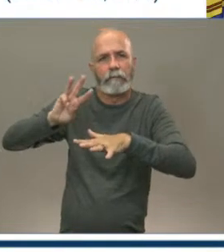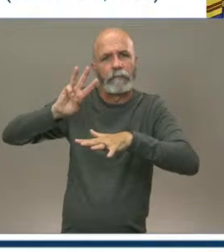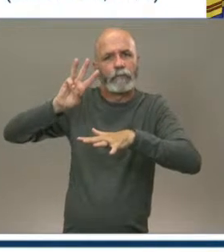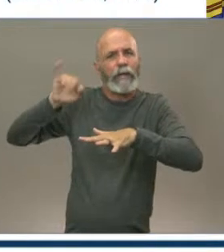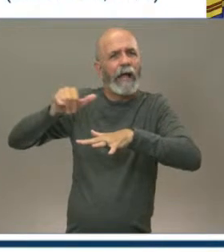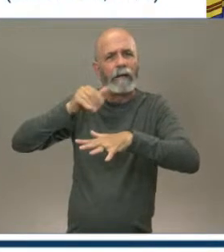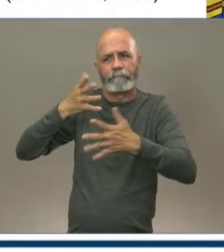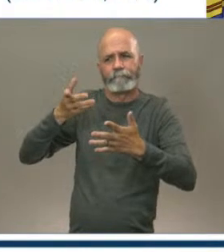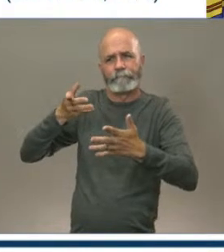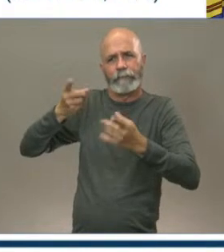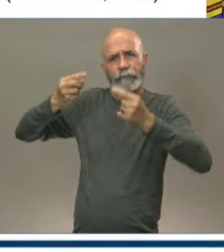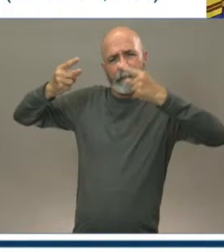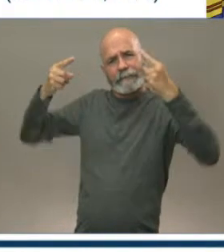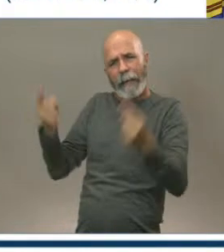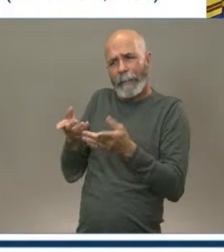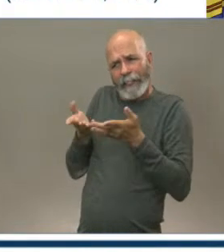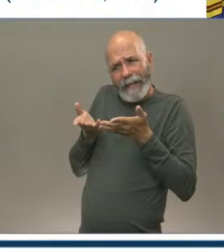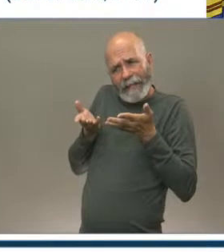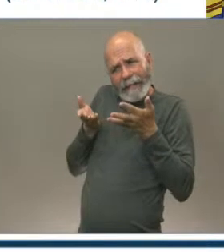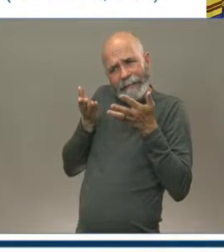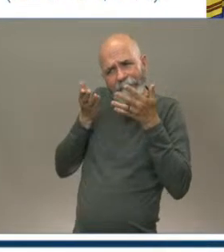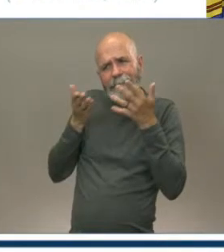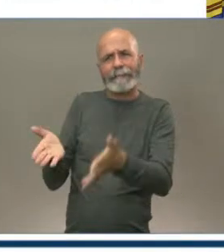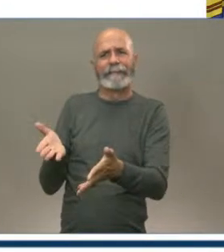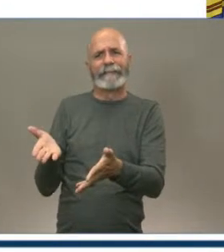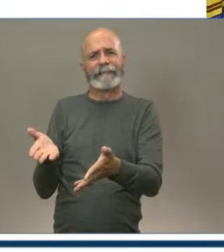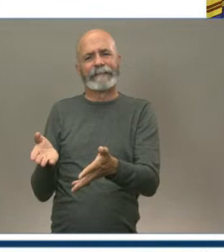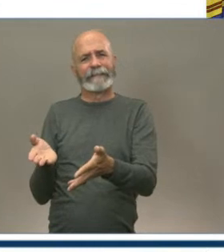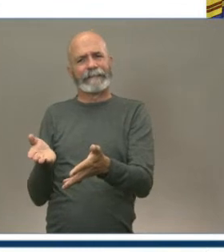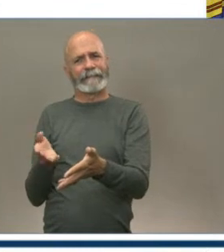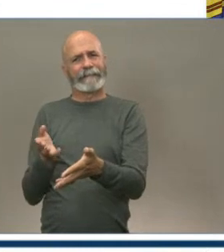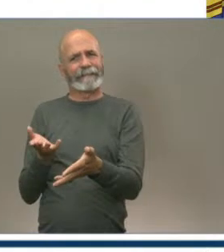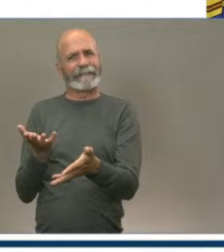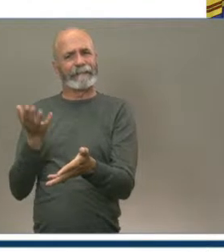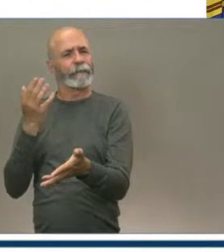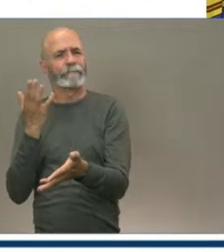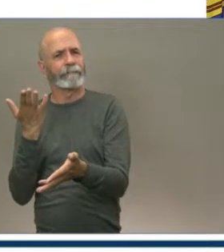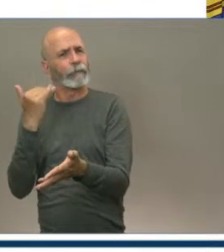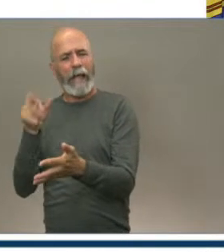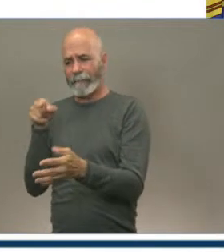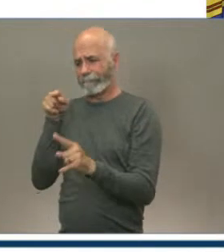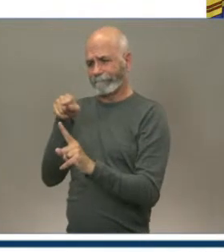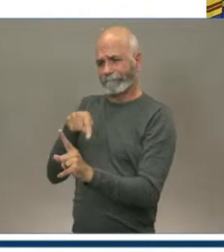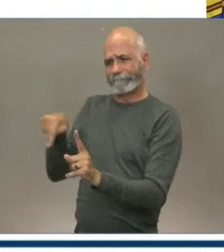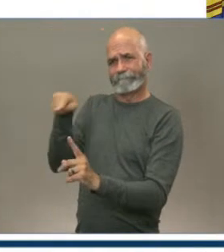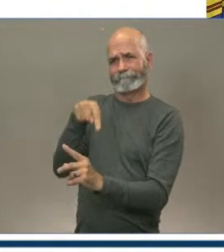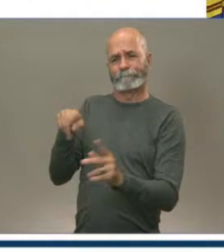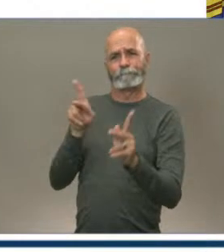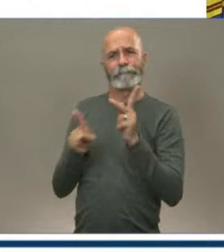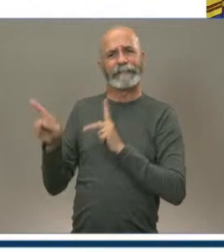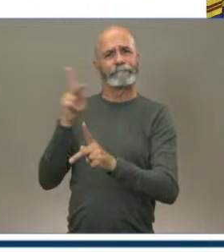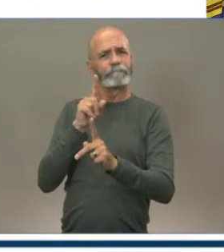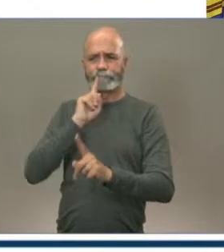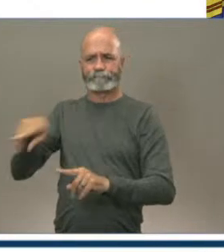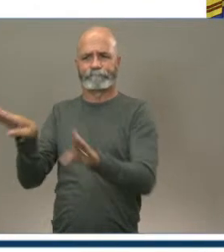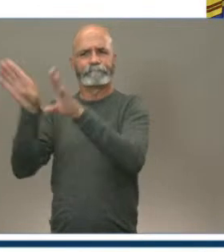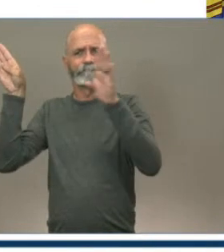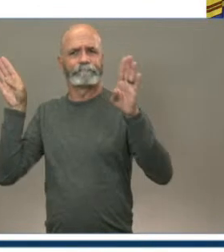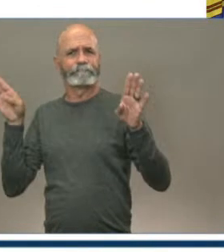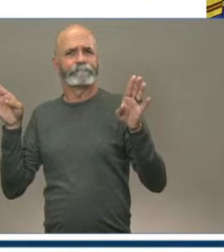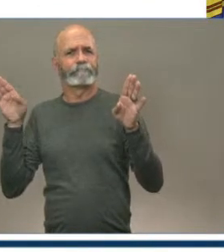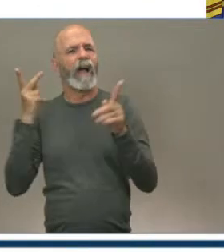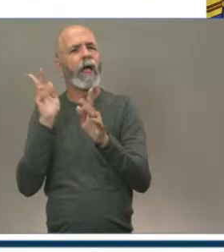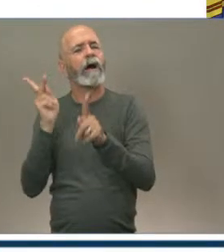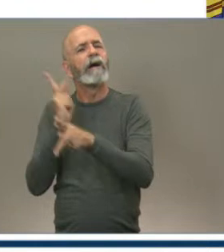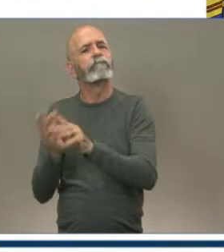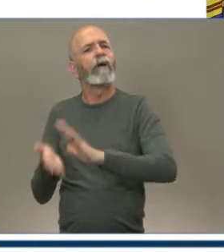is primarily funded with public money anyway, why hasn't it been shut down? Why is it allowed to continue to